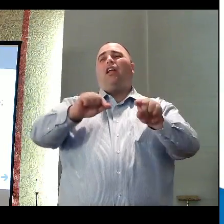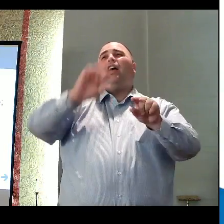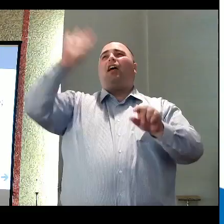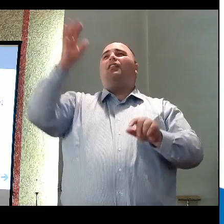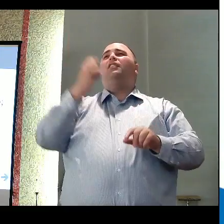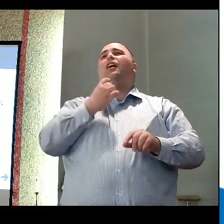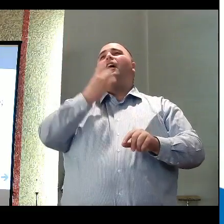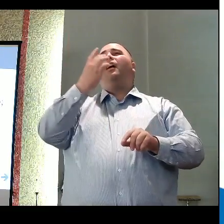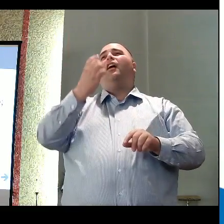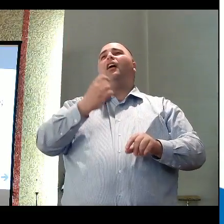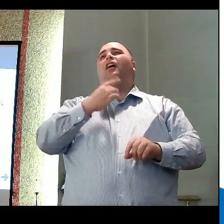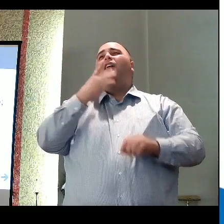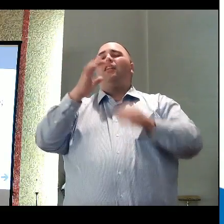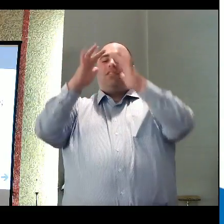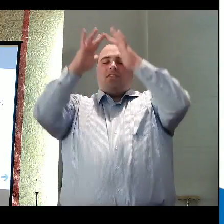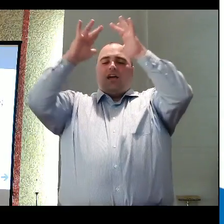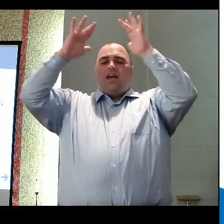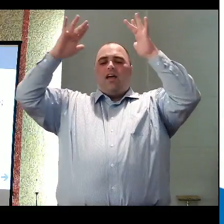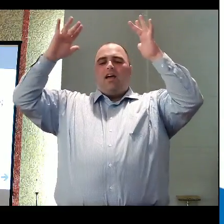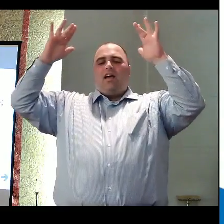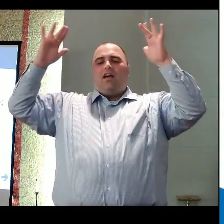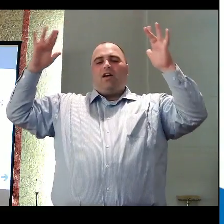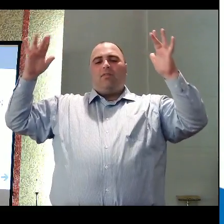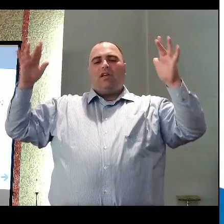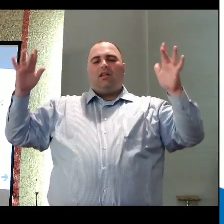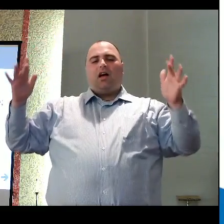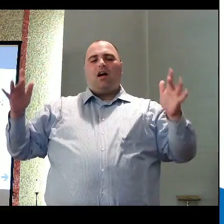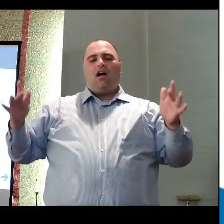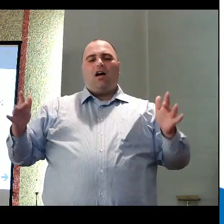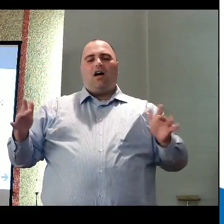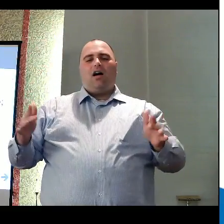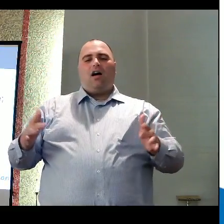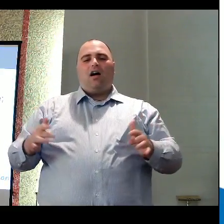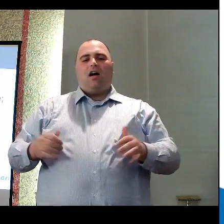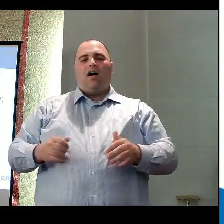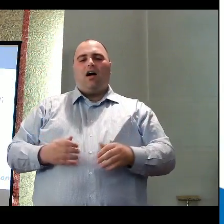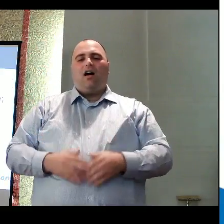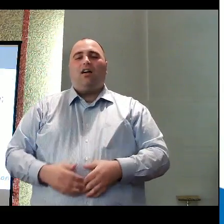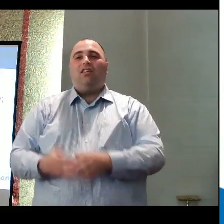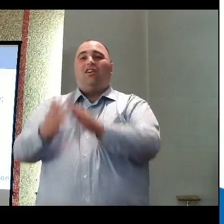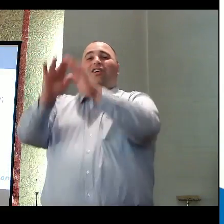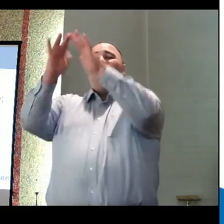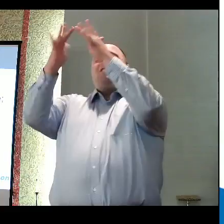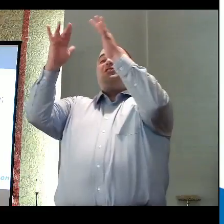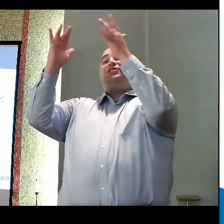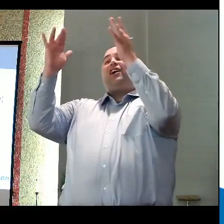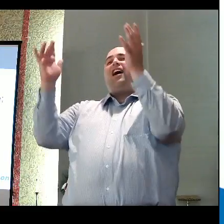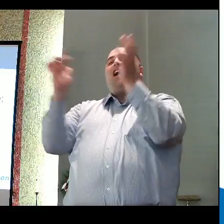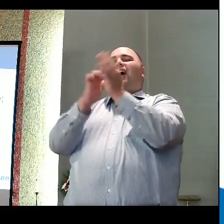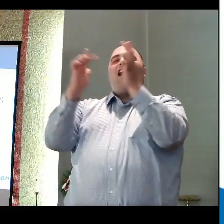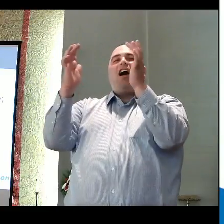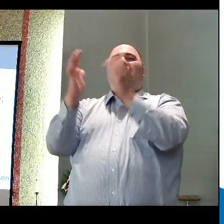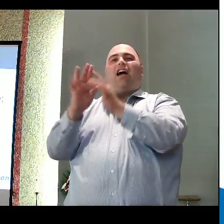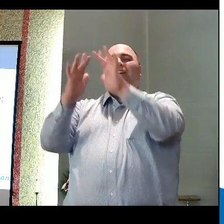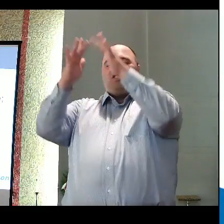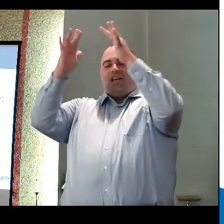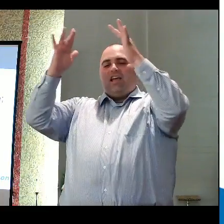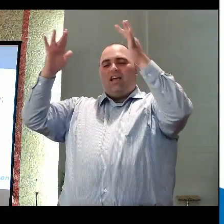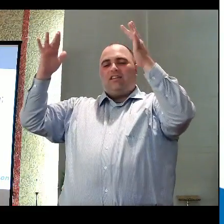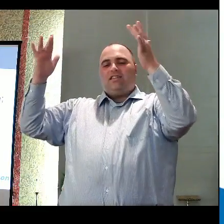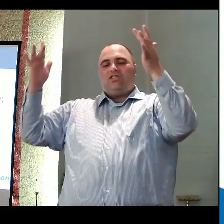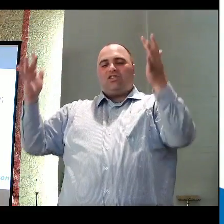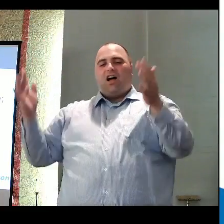Lord, and let there be light. So